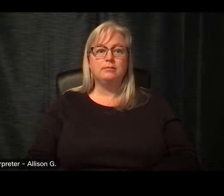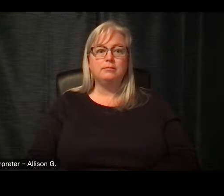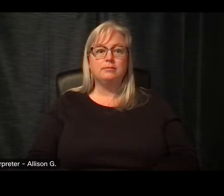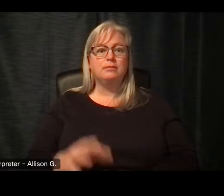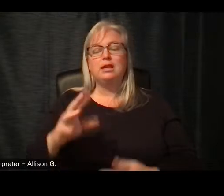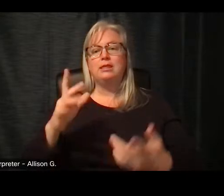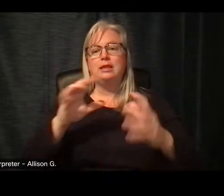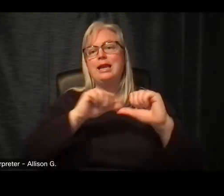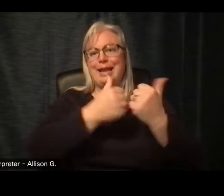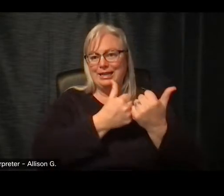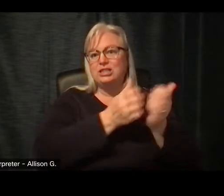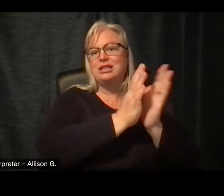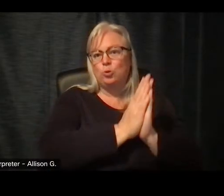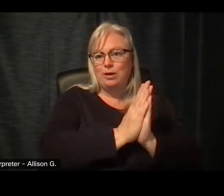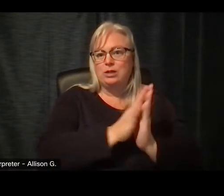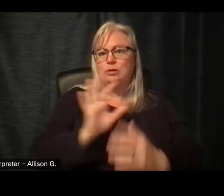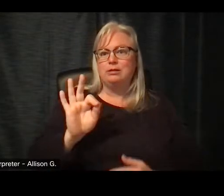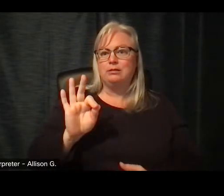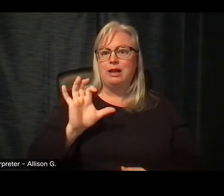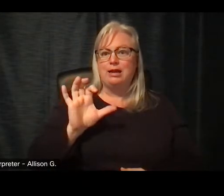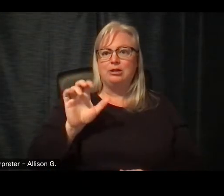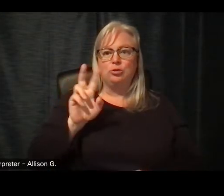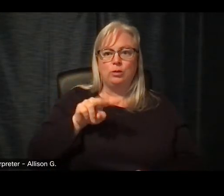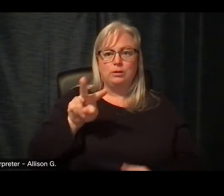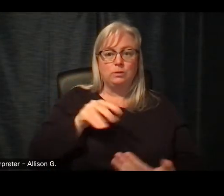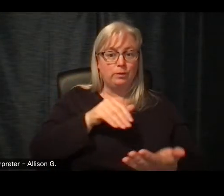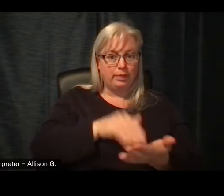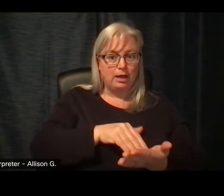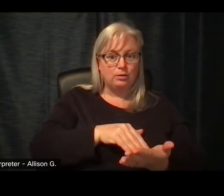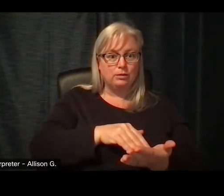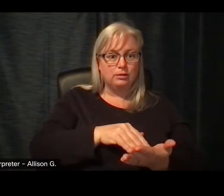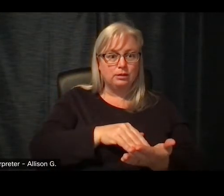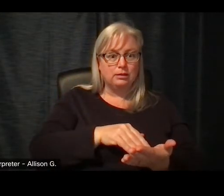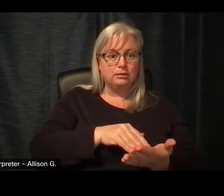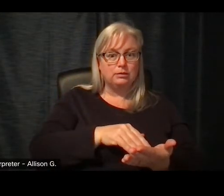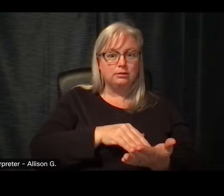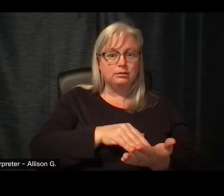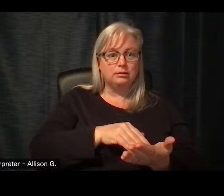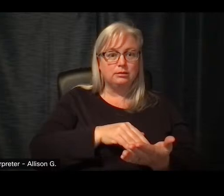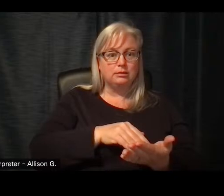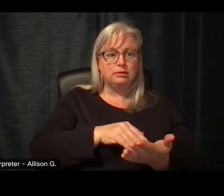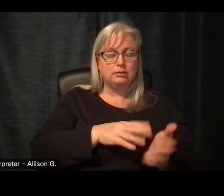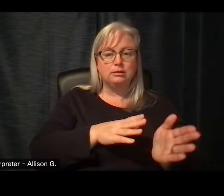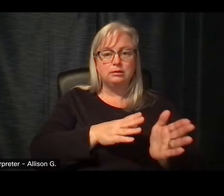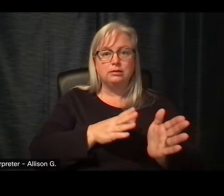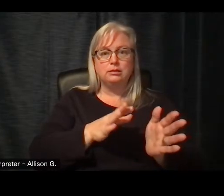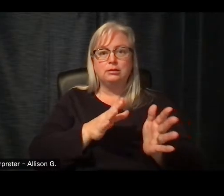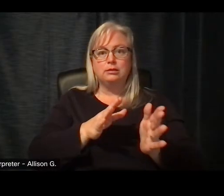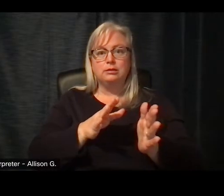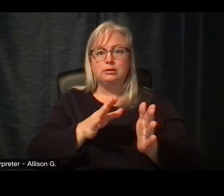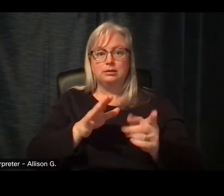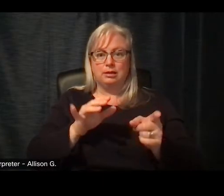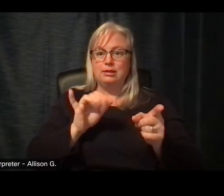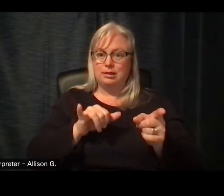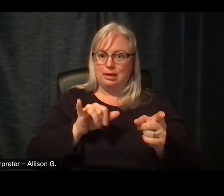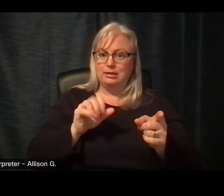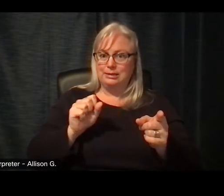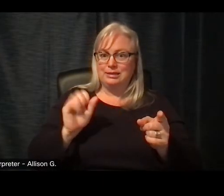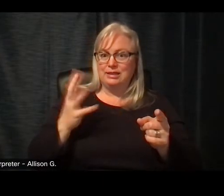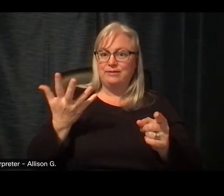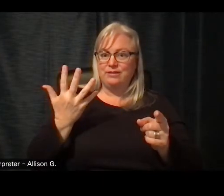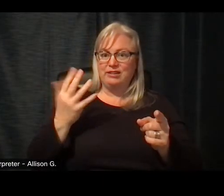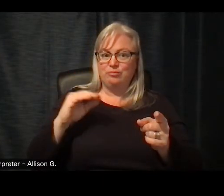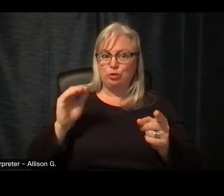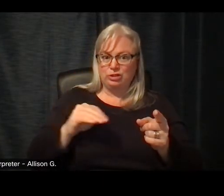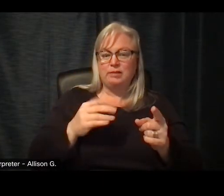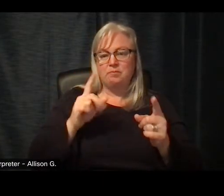In the agency request was 922,000. Yes, ma'am. That is the 5%.